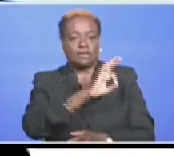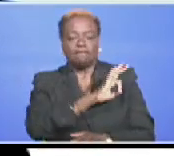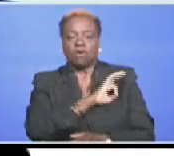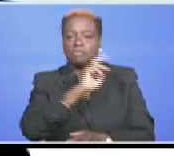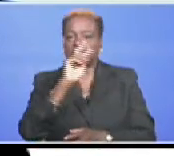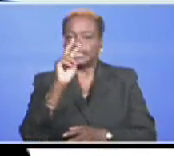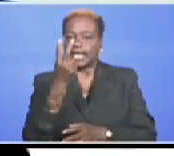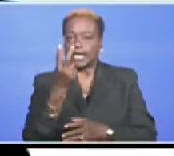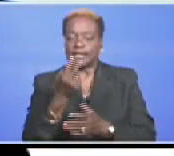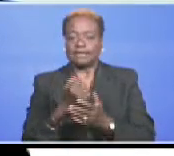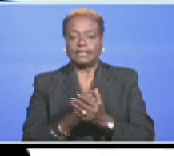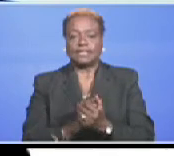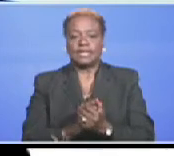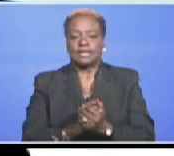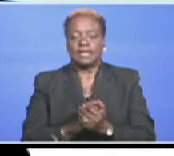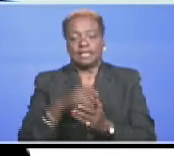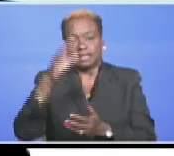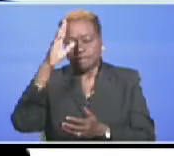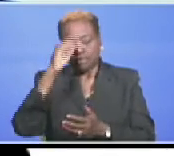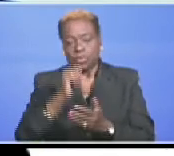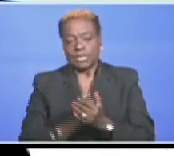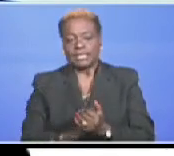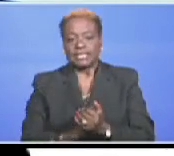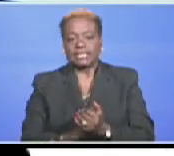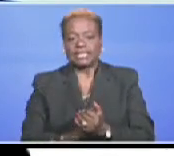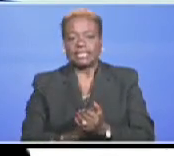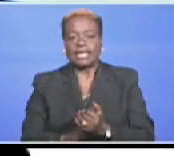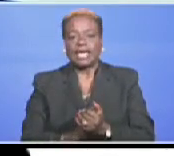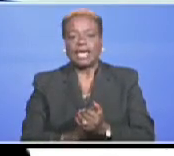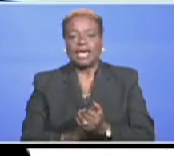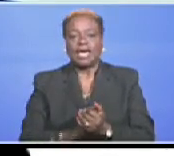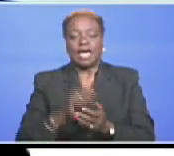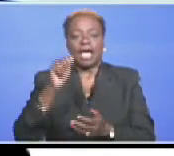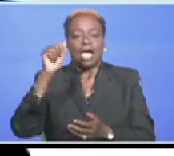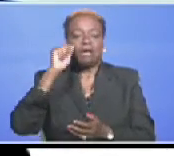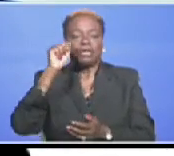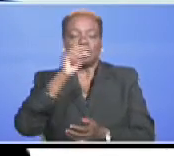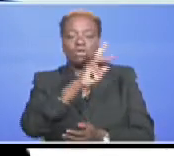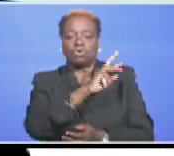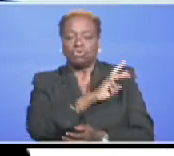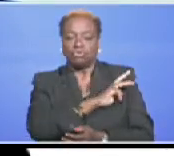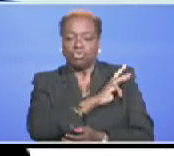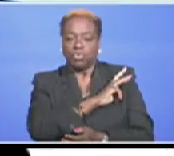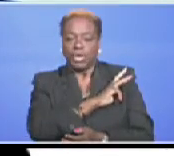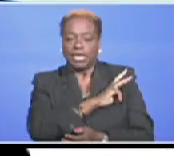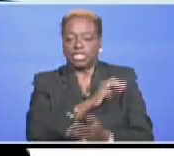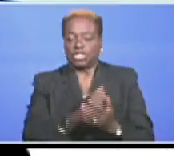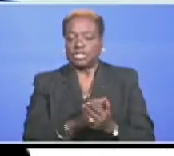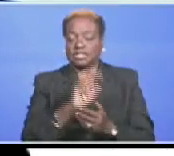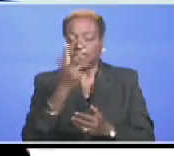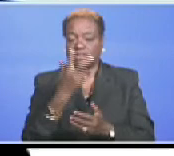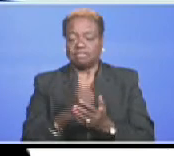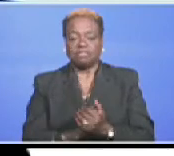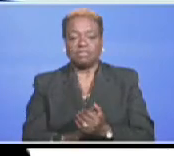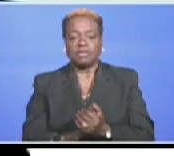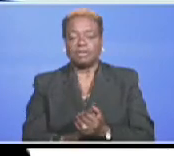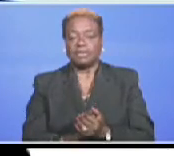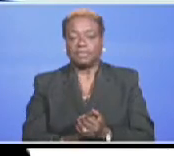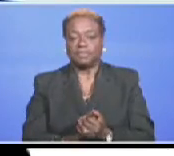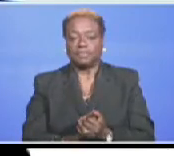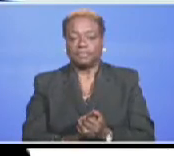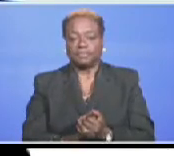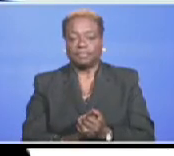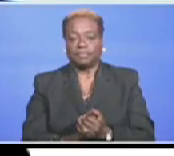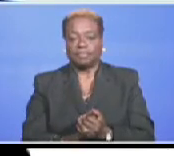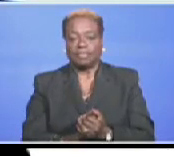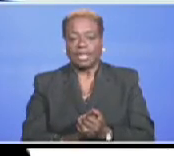in the 13-14 boys 50 fly in 26.53. Ariel Weiss third in the 18 over 50 fly, 29.2.